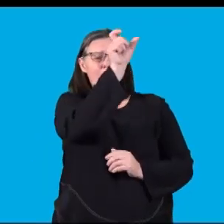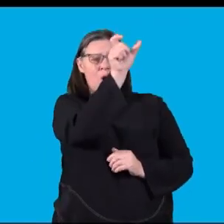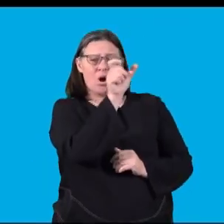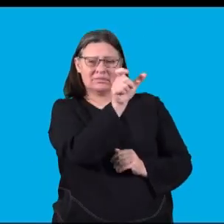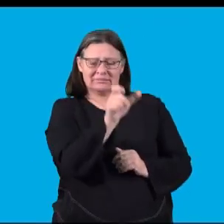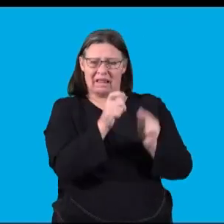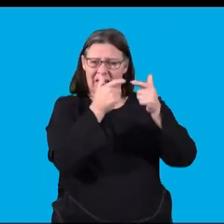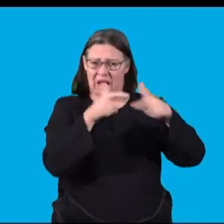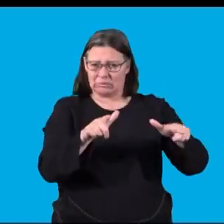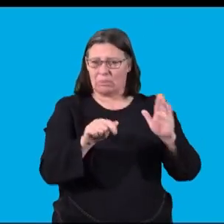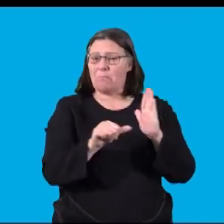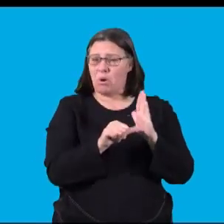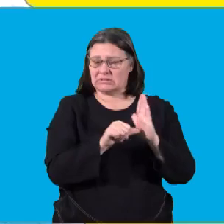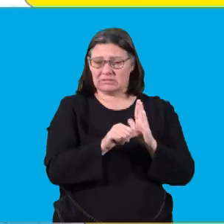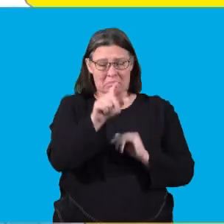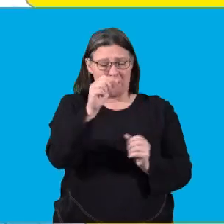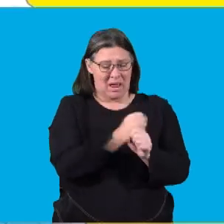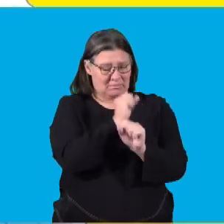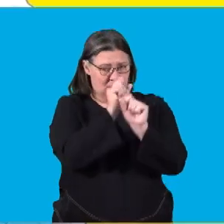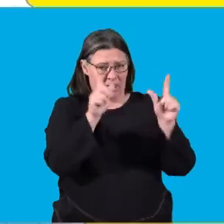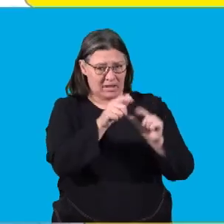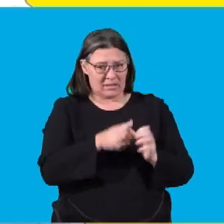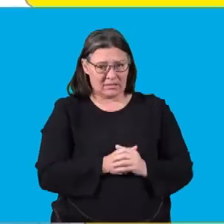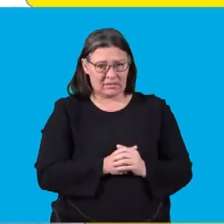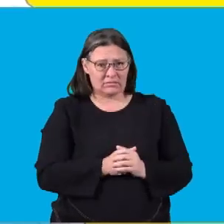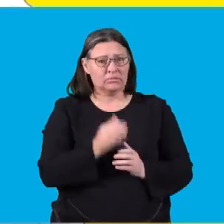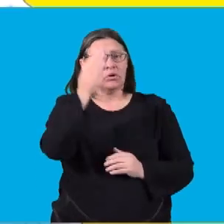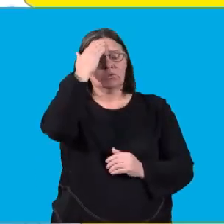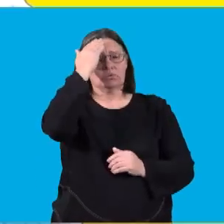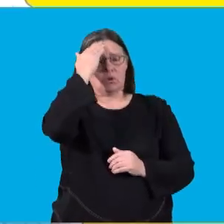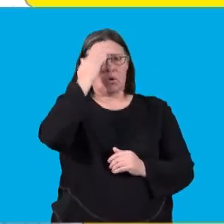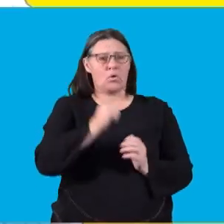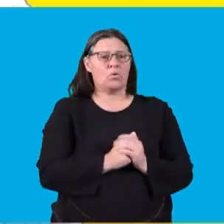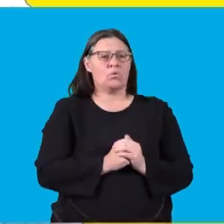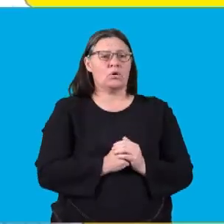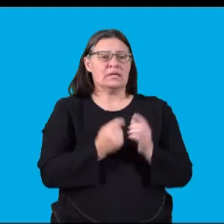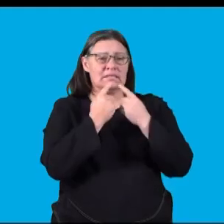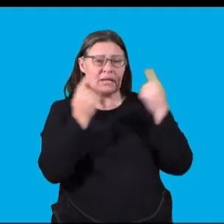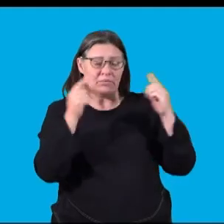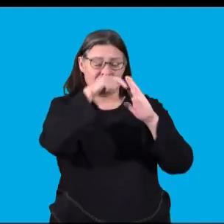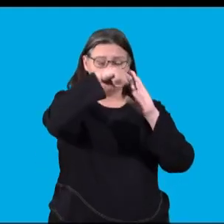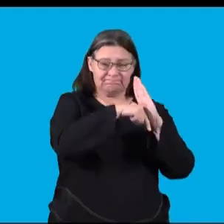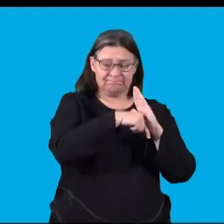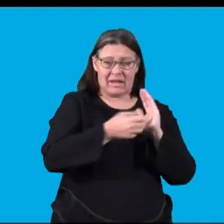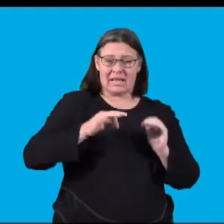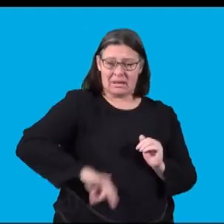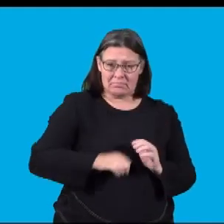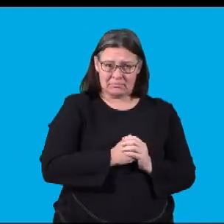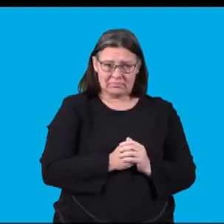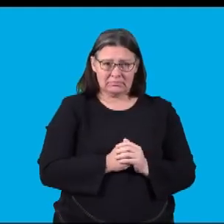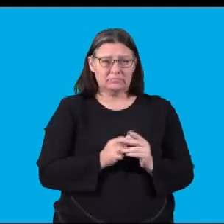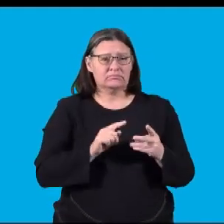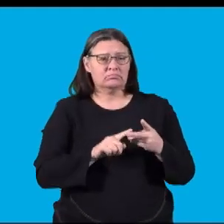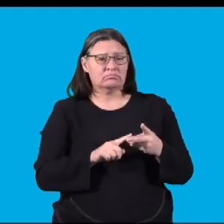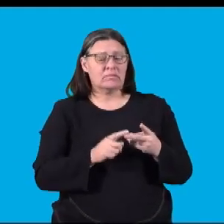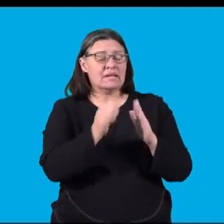Here are the key words and language that you need to be aware of. You need to know what is your statement of comprehensive income. You need to know